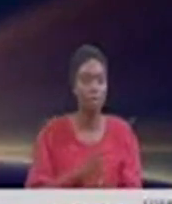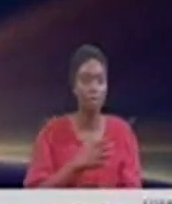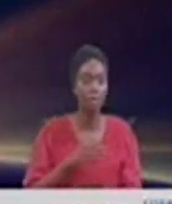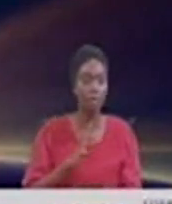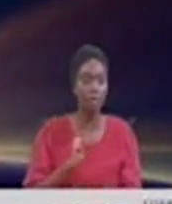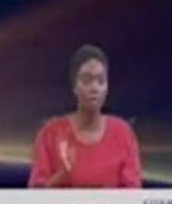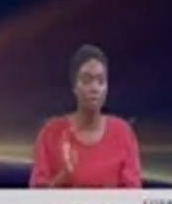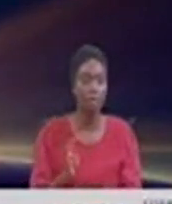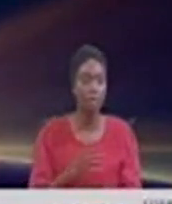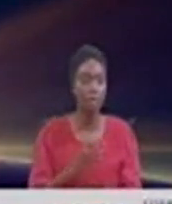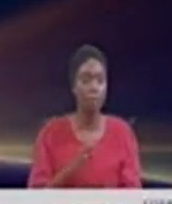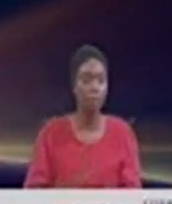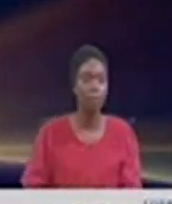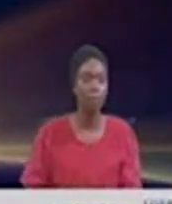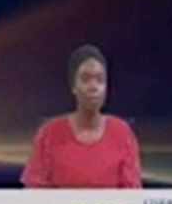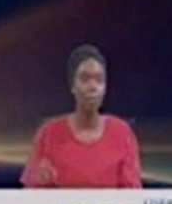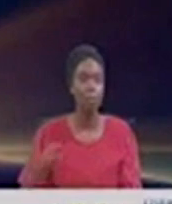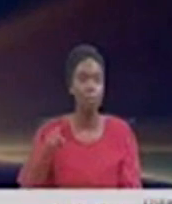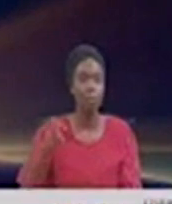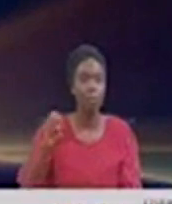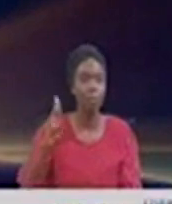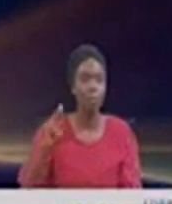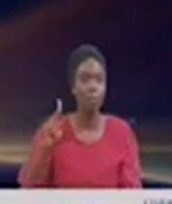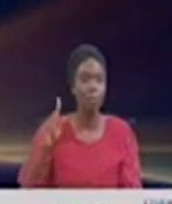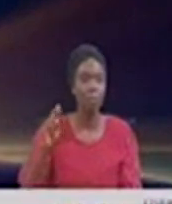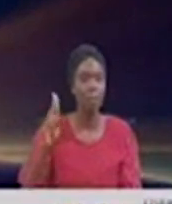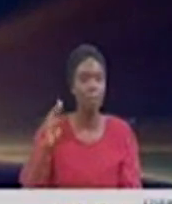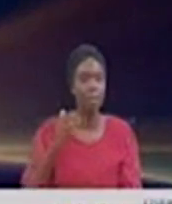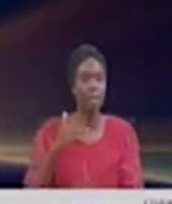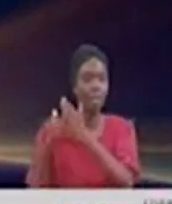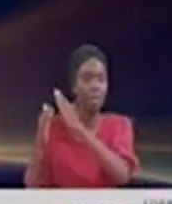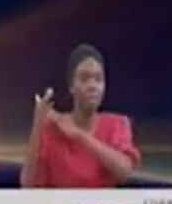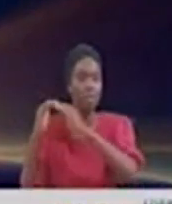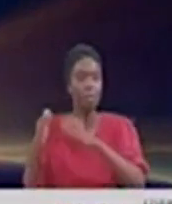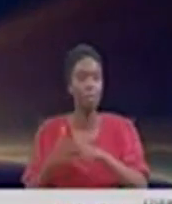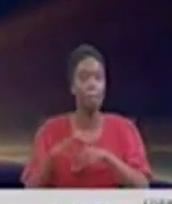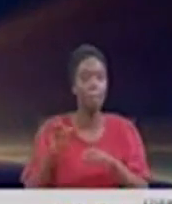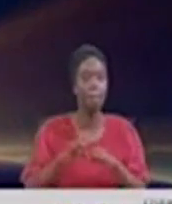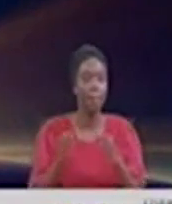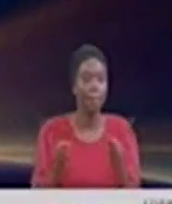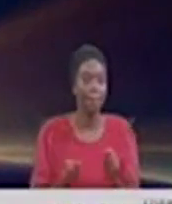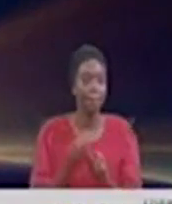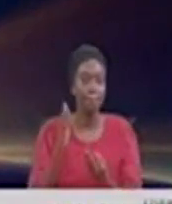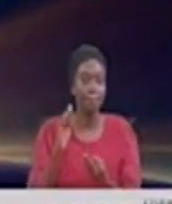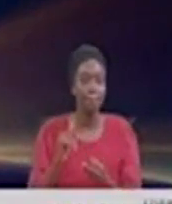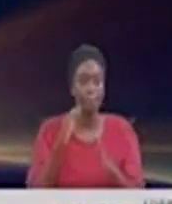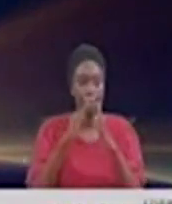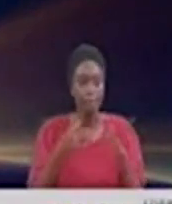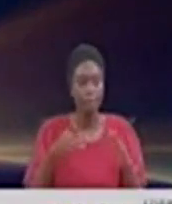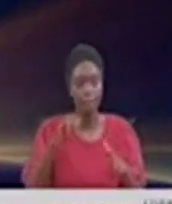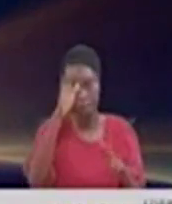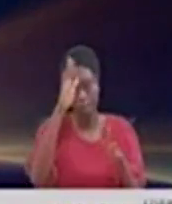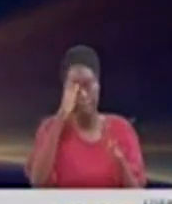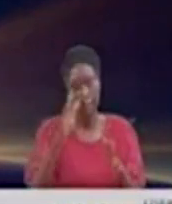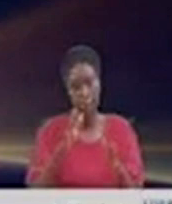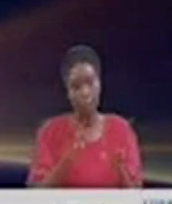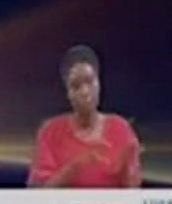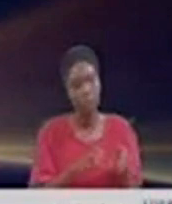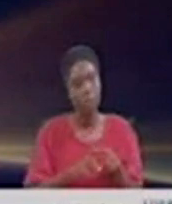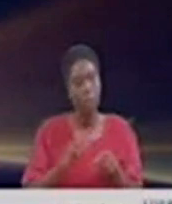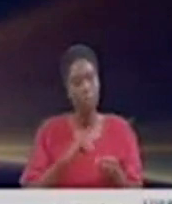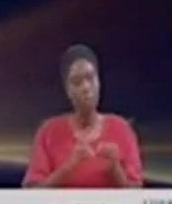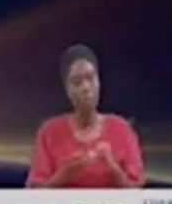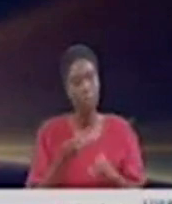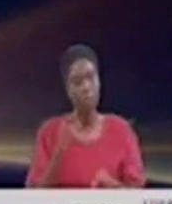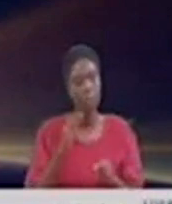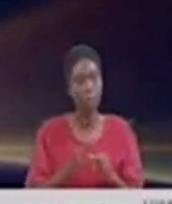54,400. Of the children of Zebulun, by their generations, after their families, by the house of their fathers, according